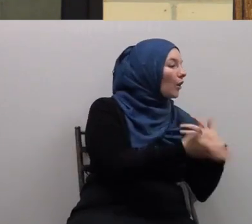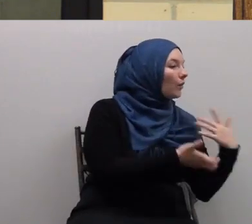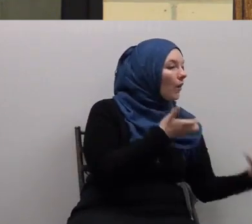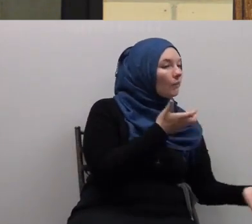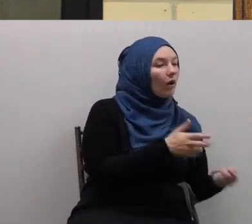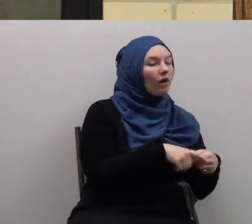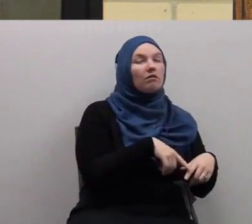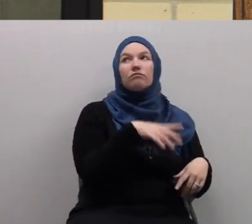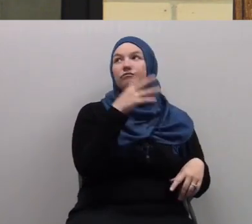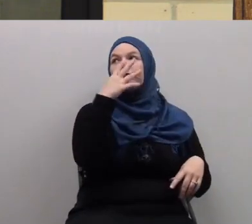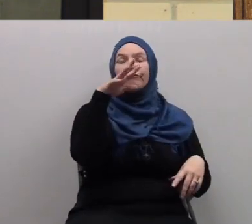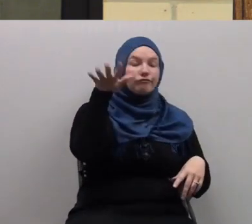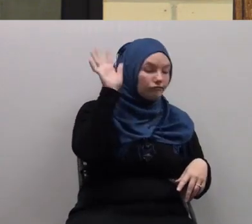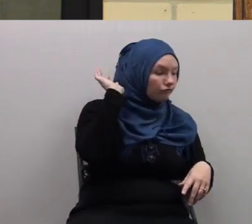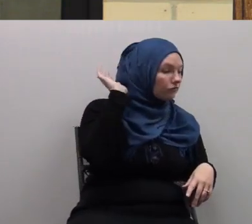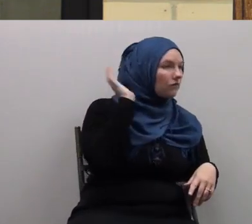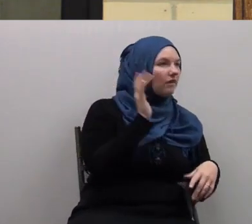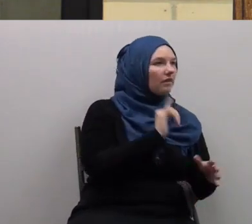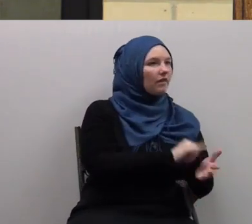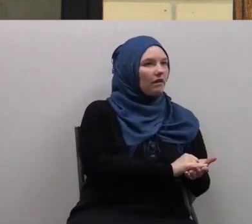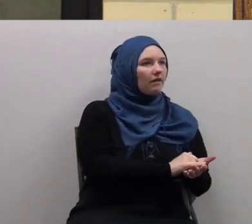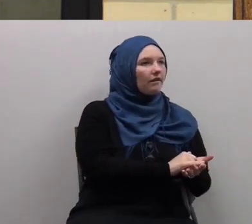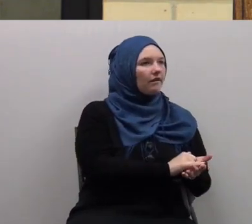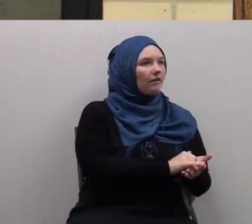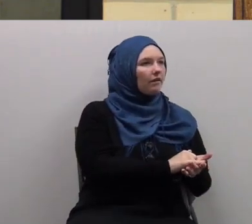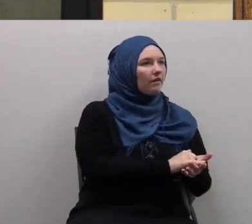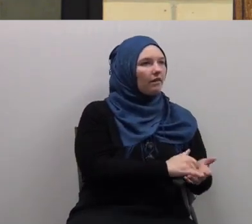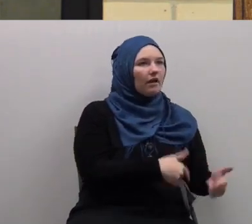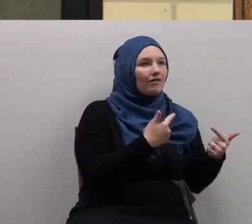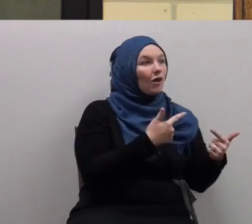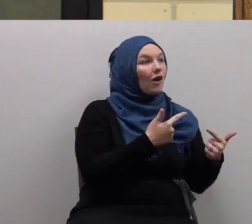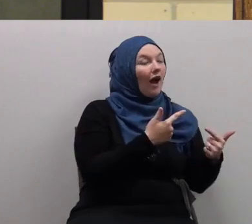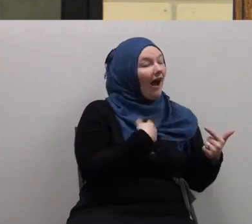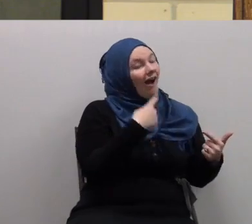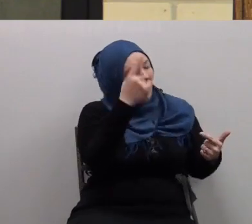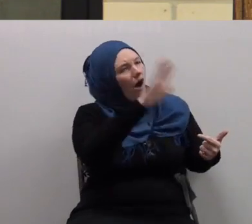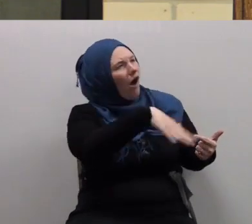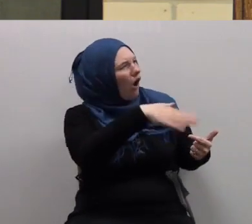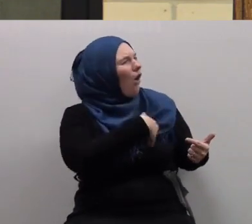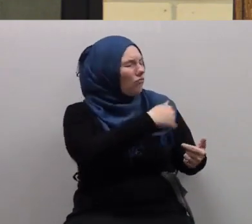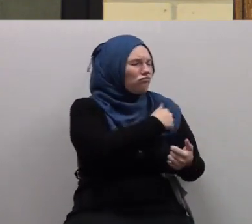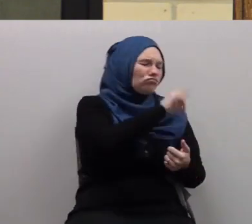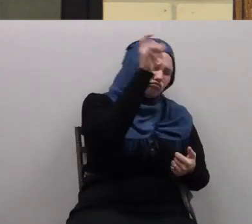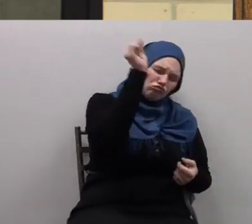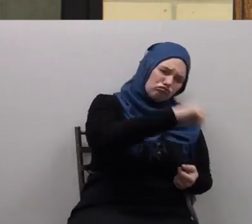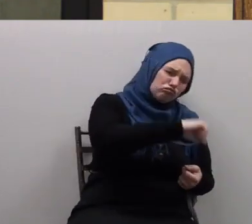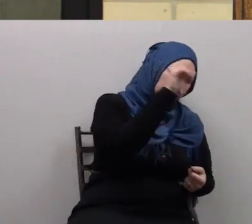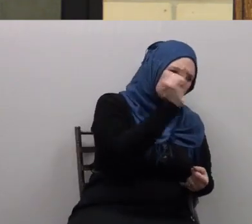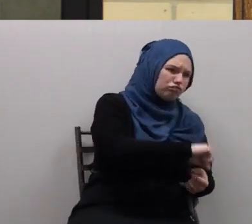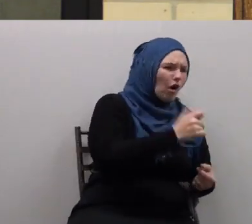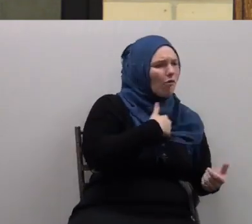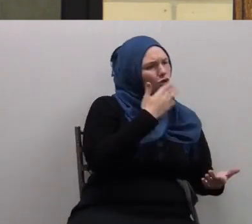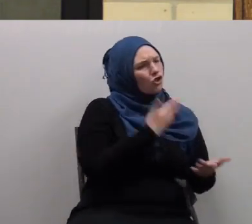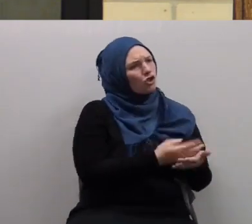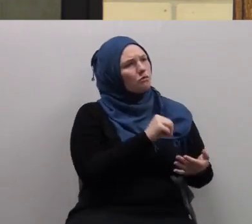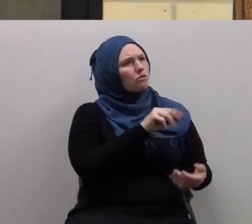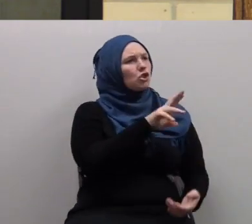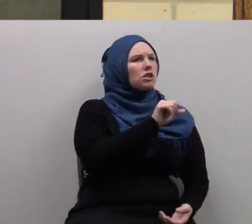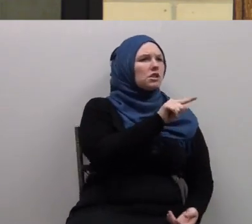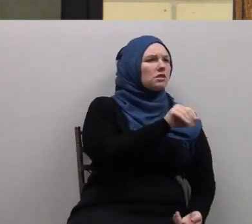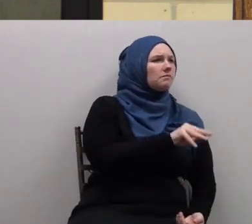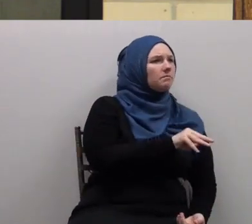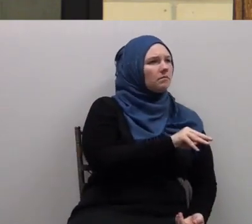of disobedience, and we still think we are good Muslims just because we